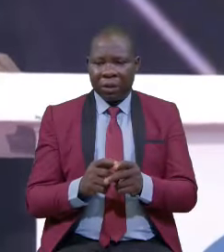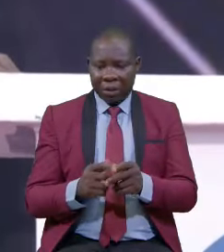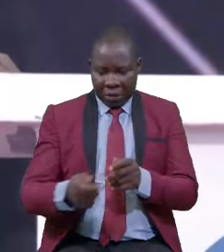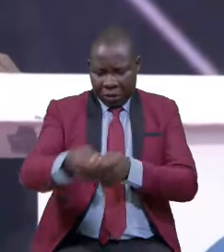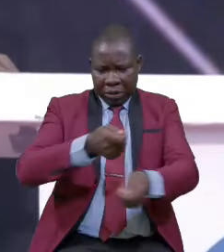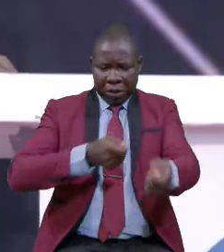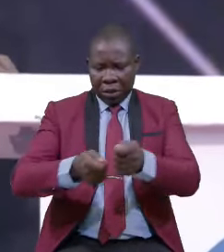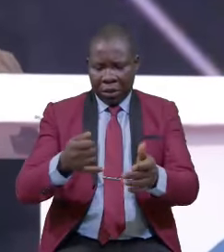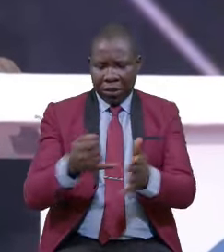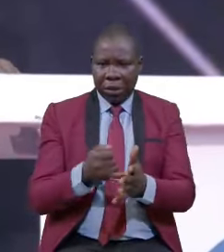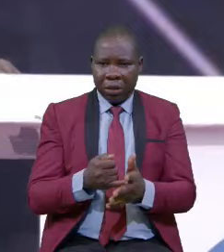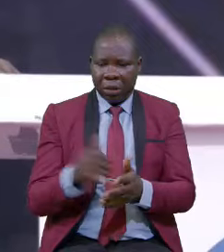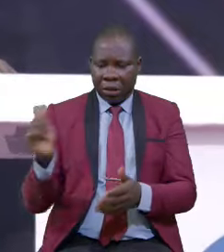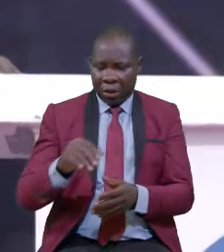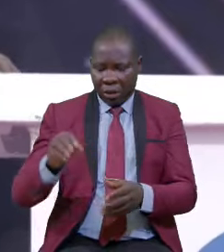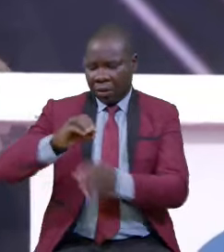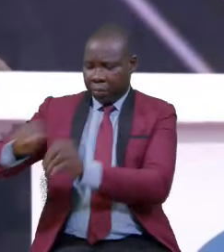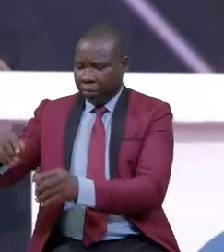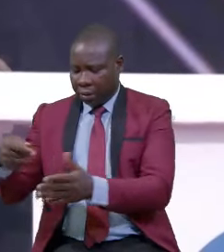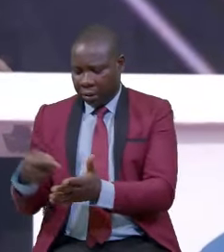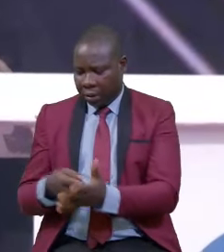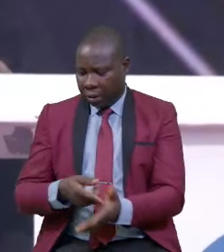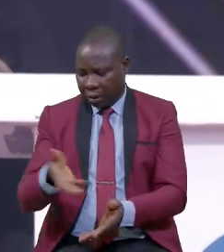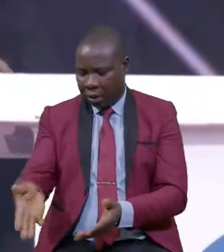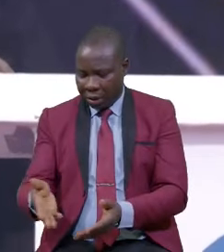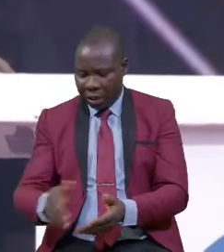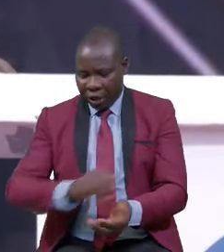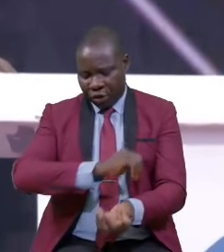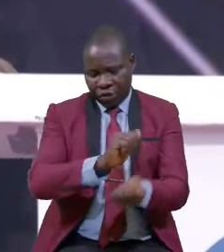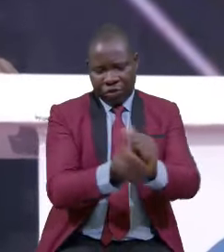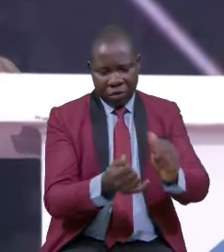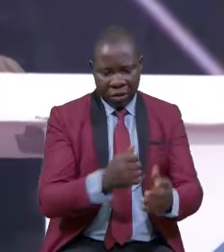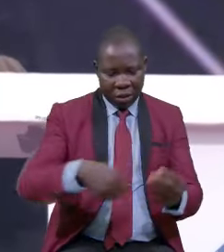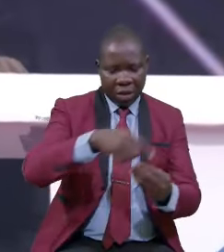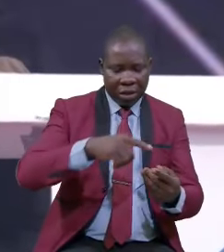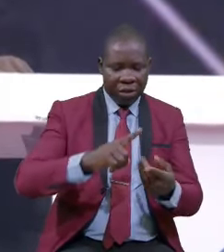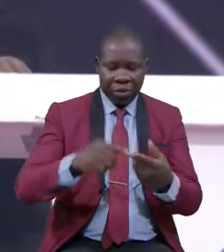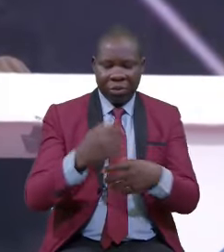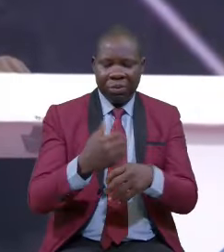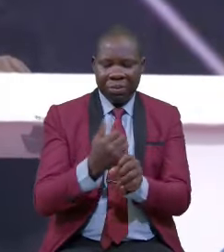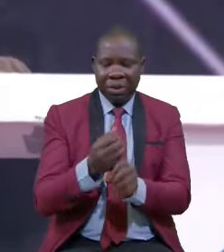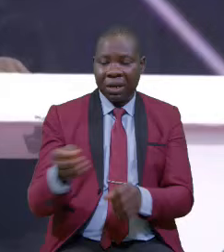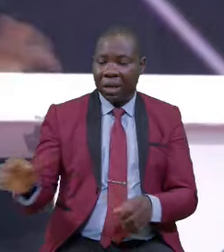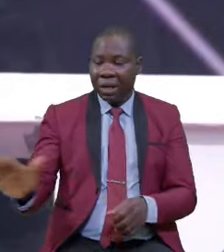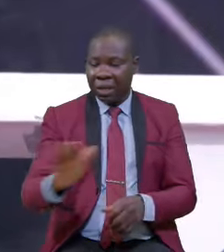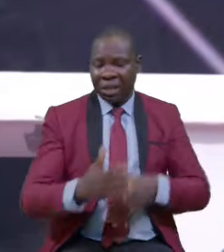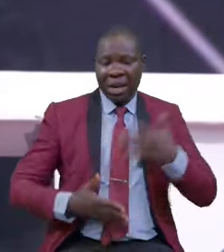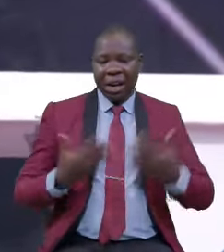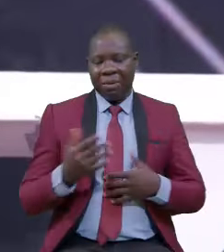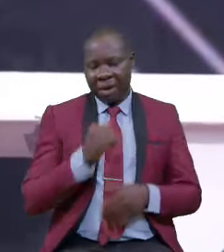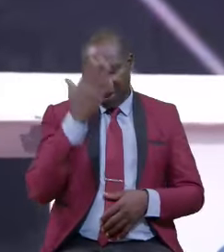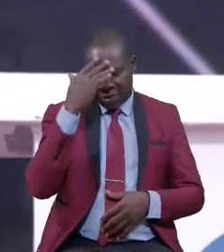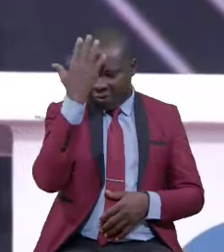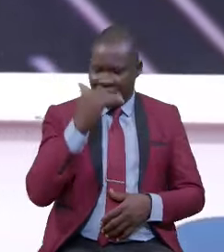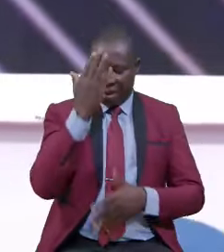adjust it, they turn it around to suit them. I know why some of them do that. They do that because